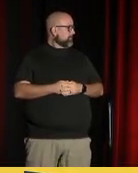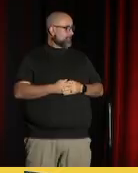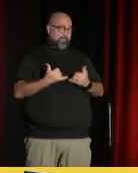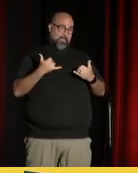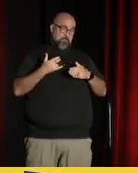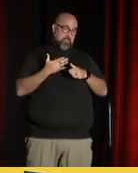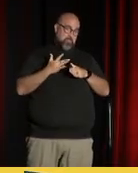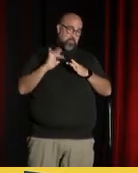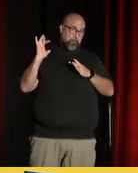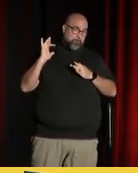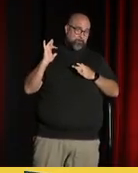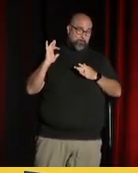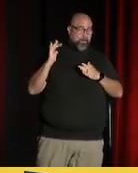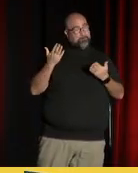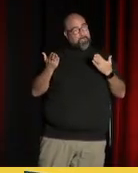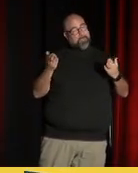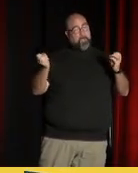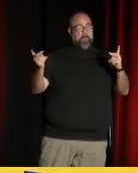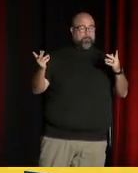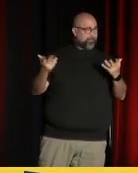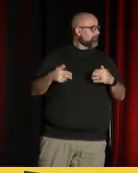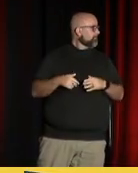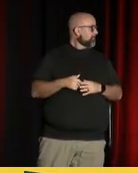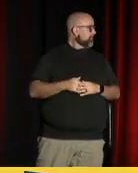sharp? Maybe.